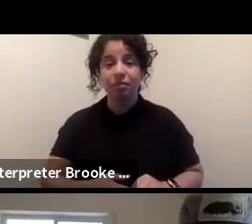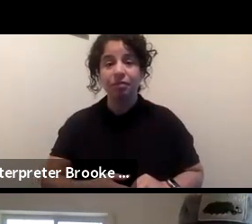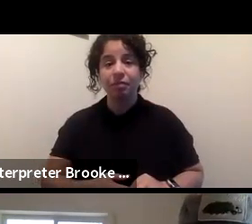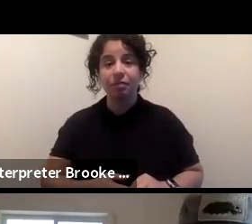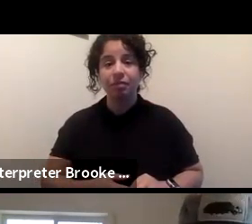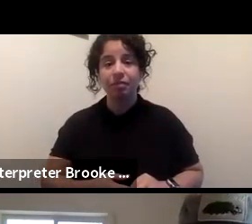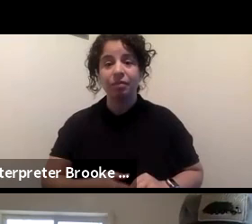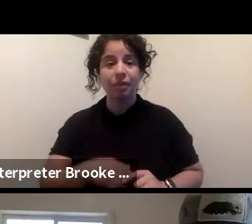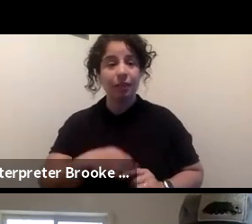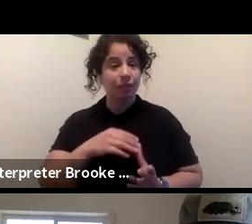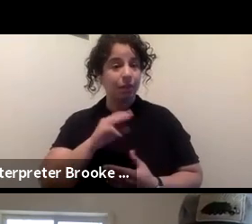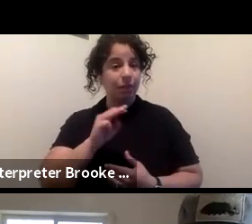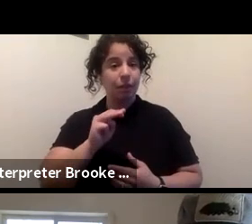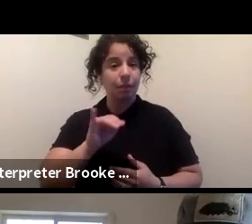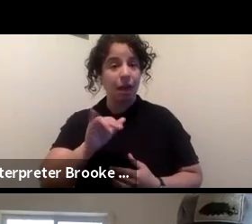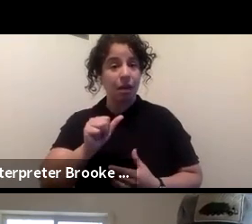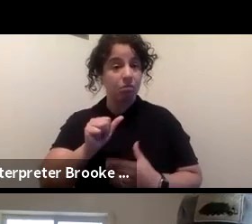Mia.